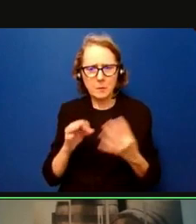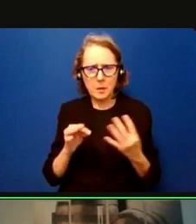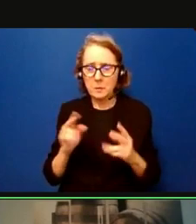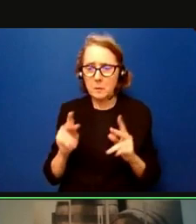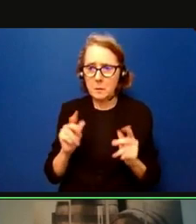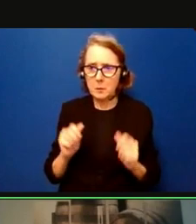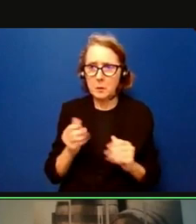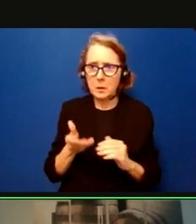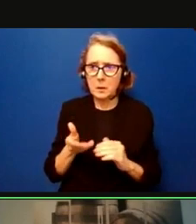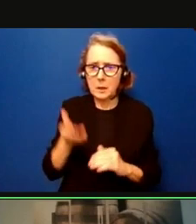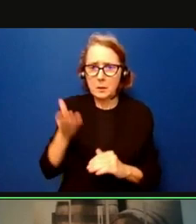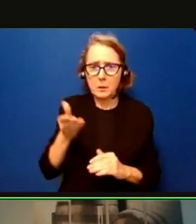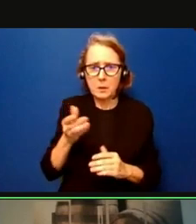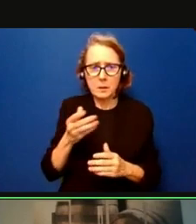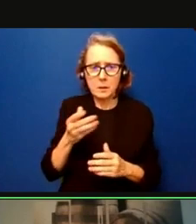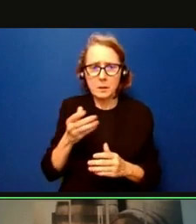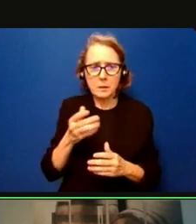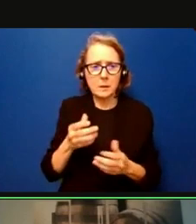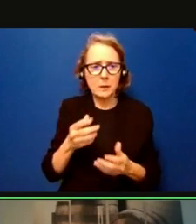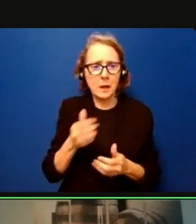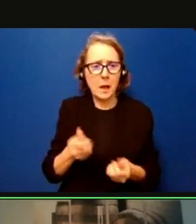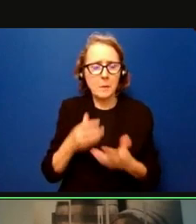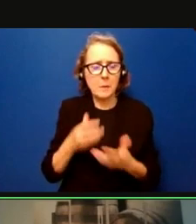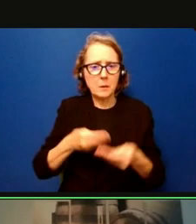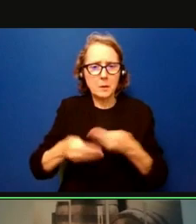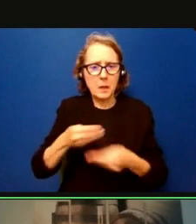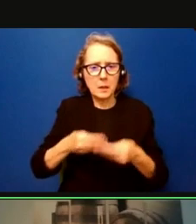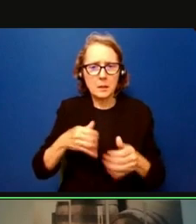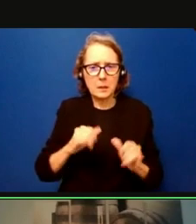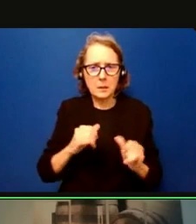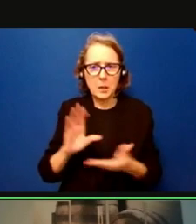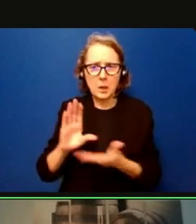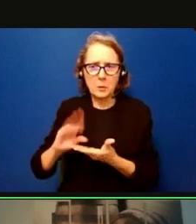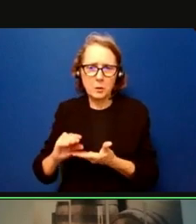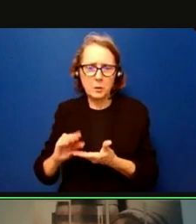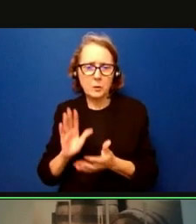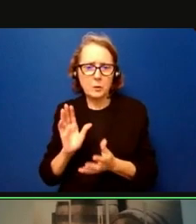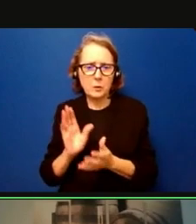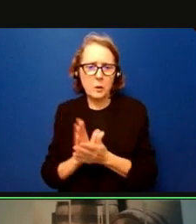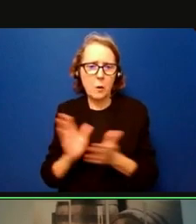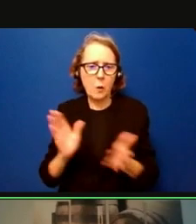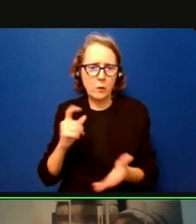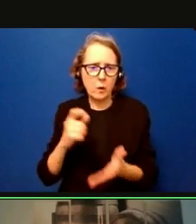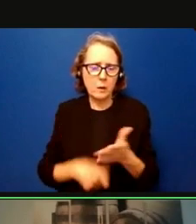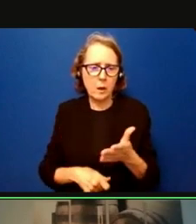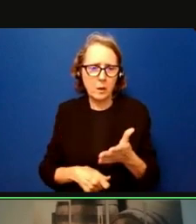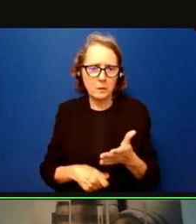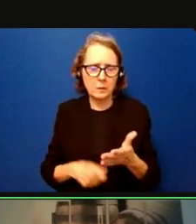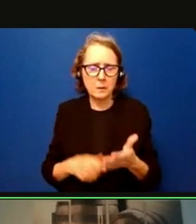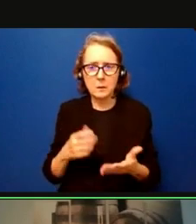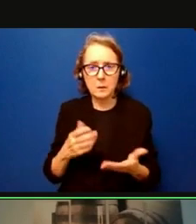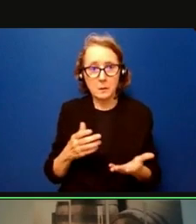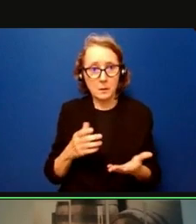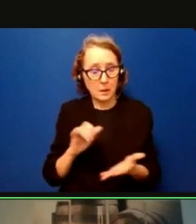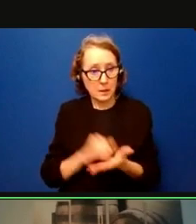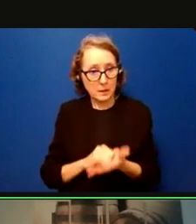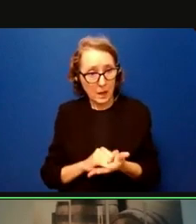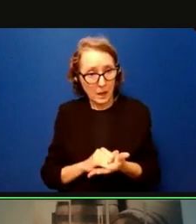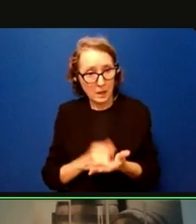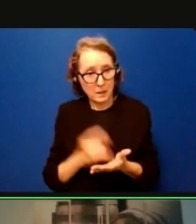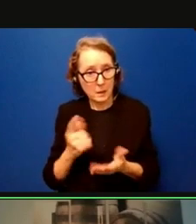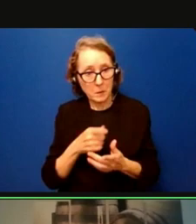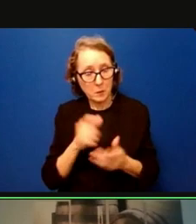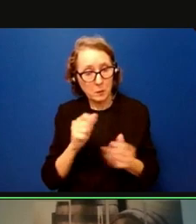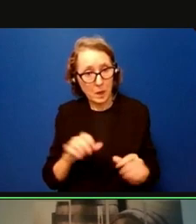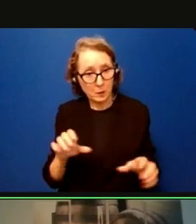potentially increase what they're recycling and still reduce their overall cost. And so is that actually something you could